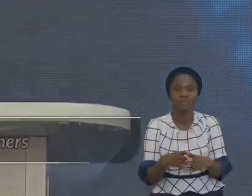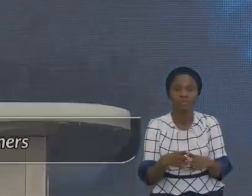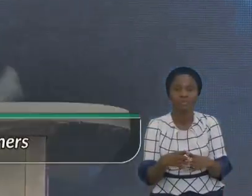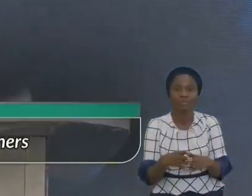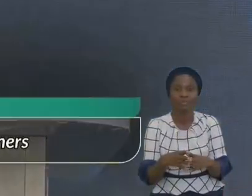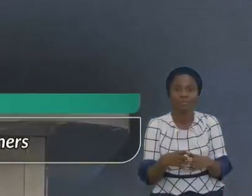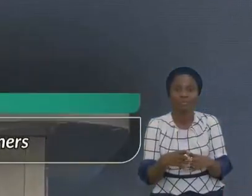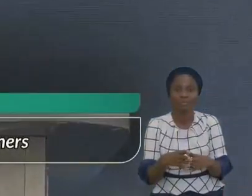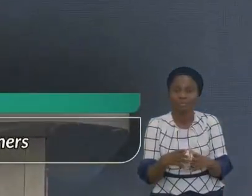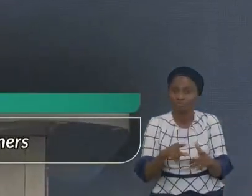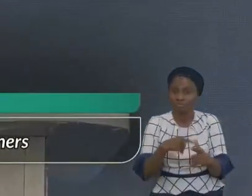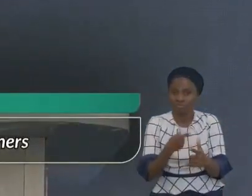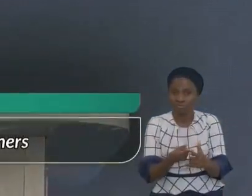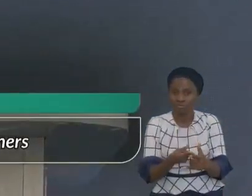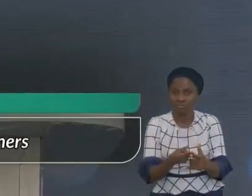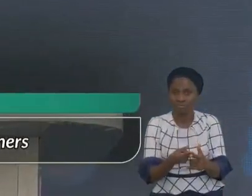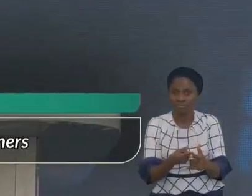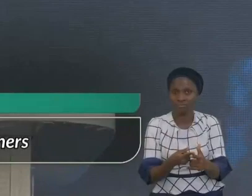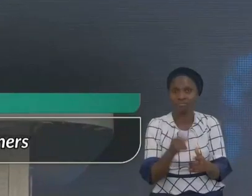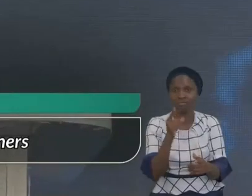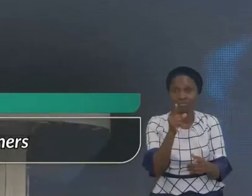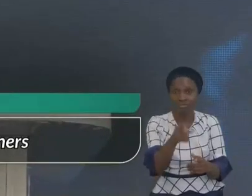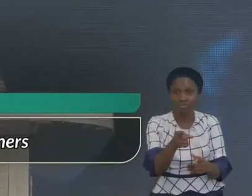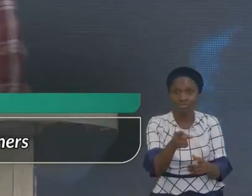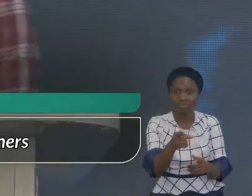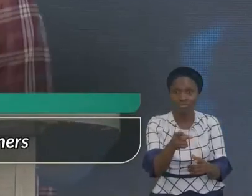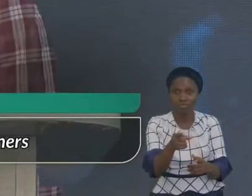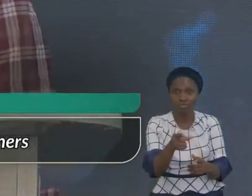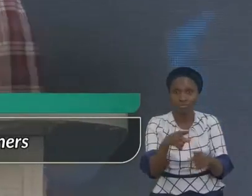the Savior of sinners.